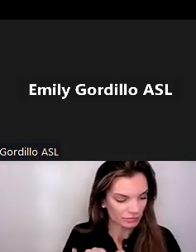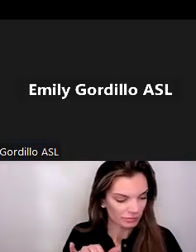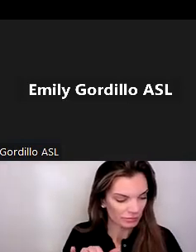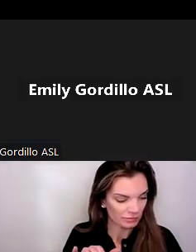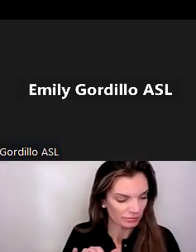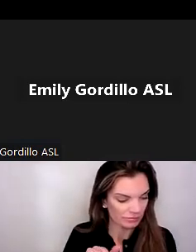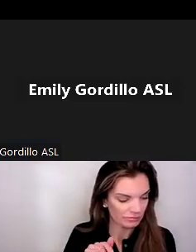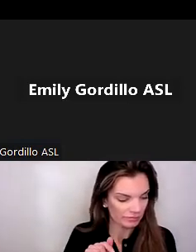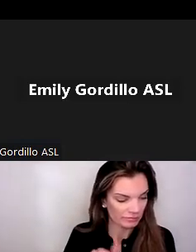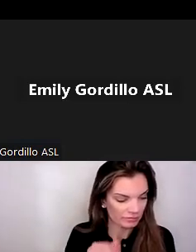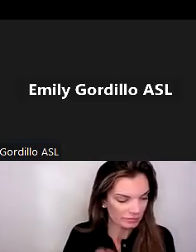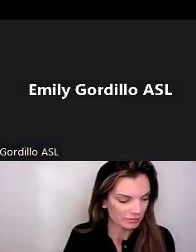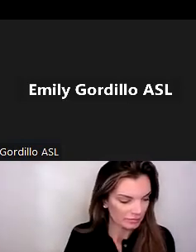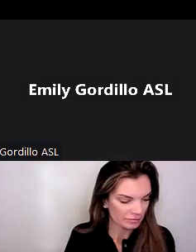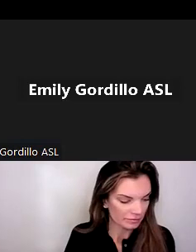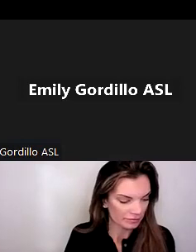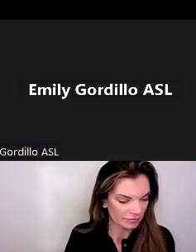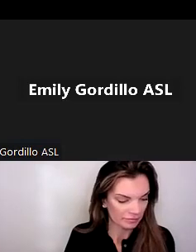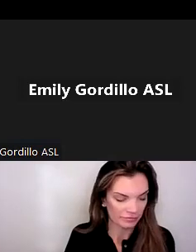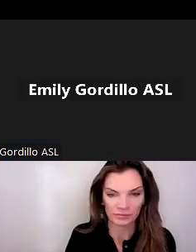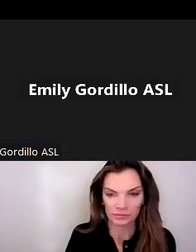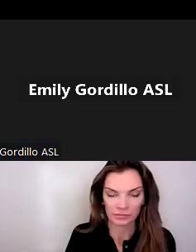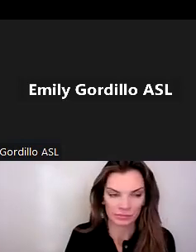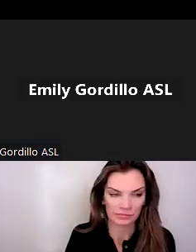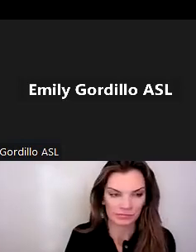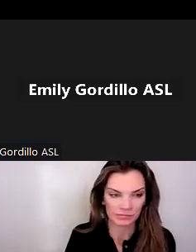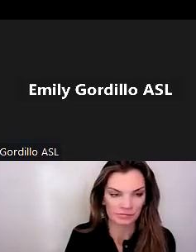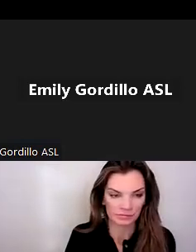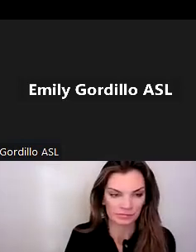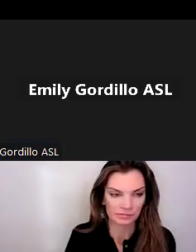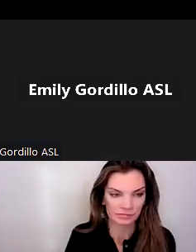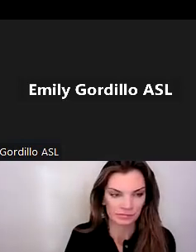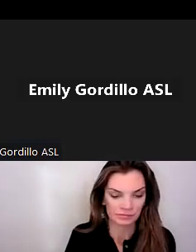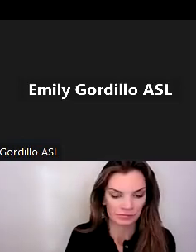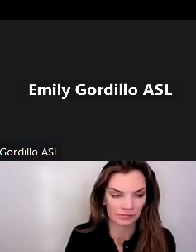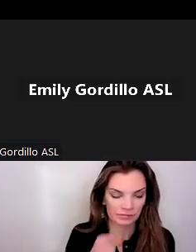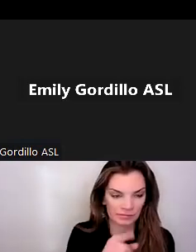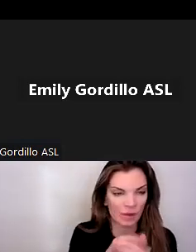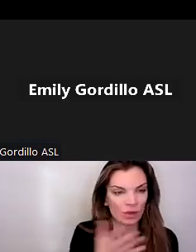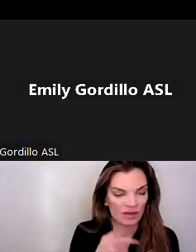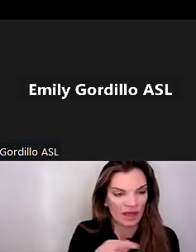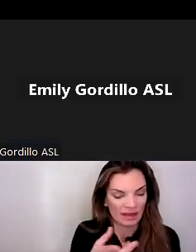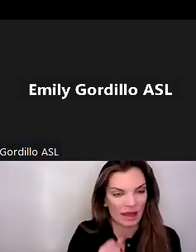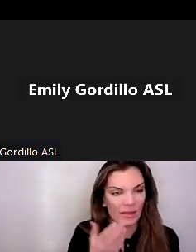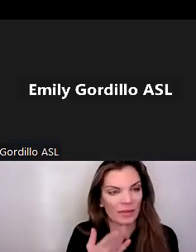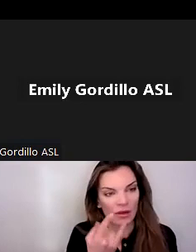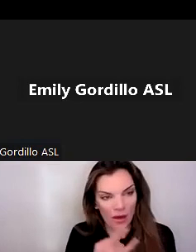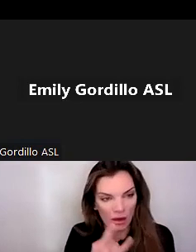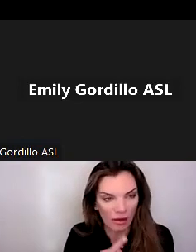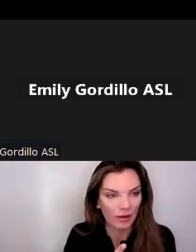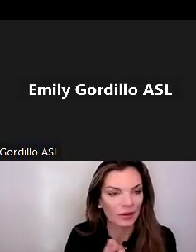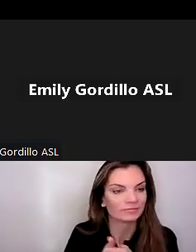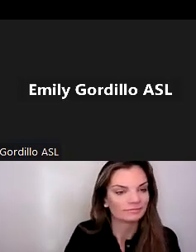a pregnant person received. And so all of those things, as in addition to others, maybe alcohol abuse